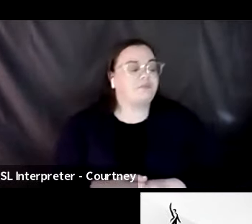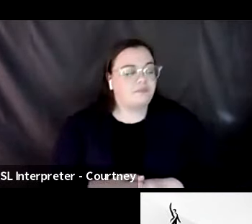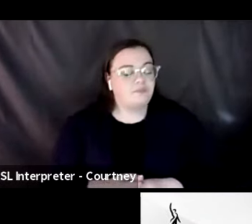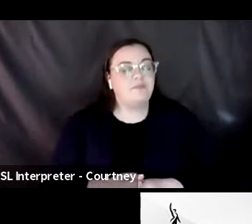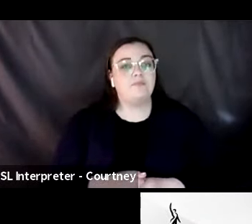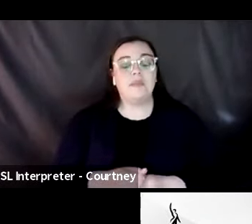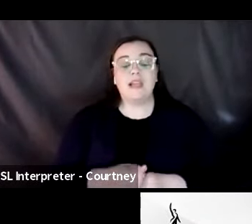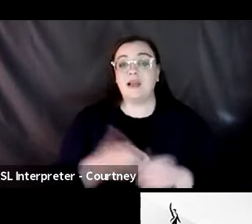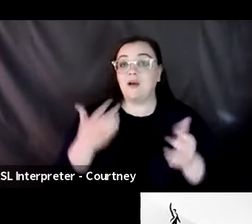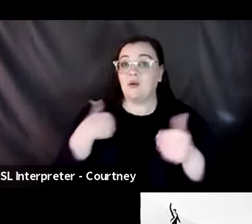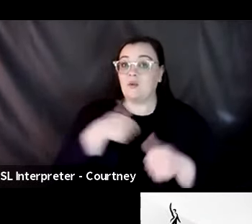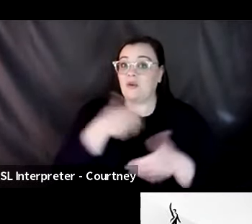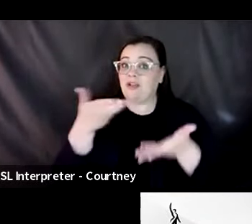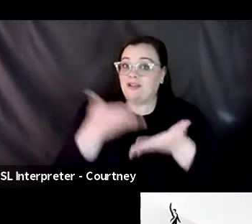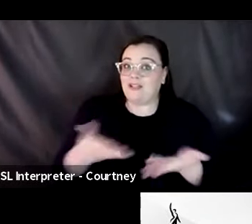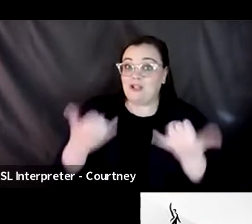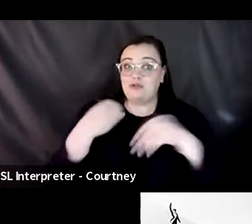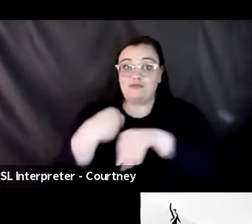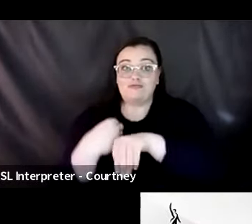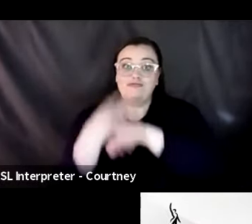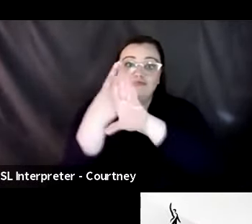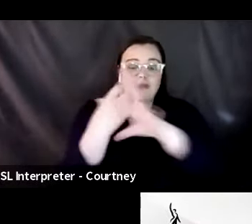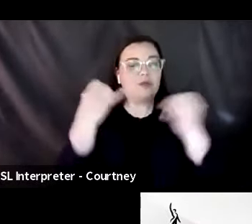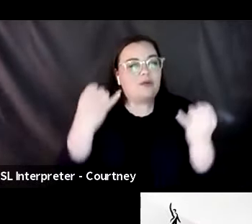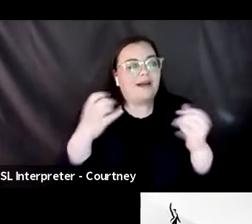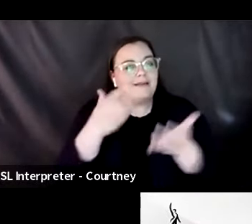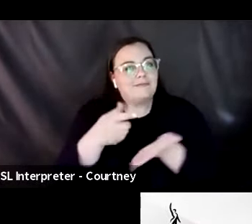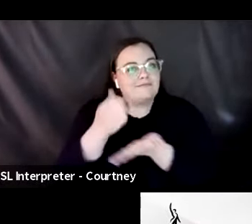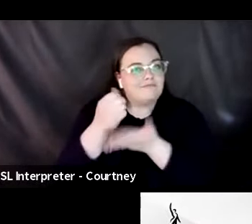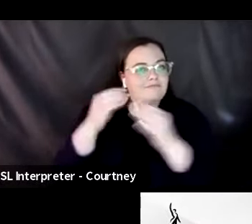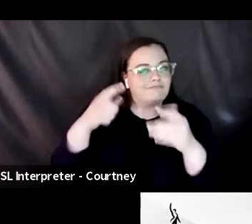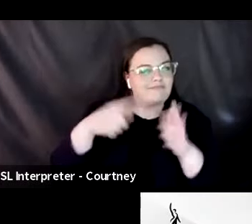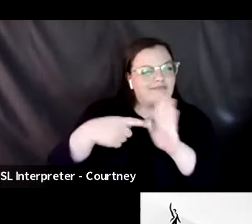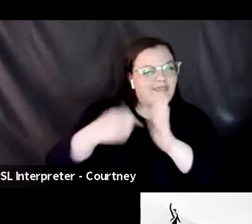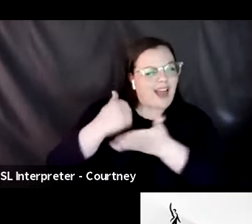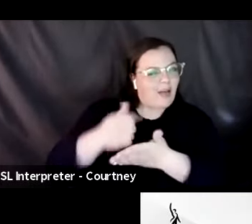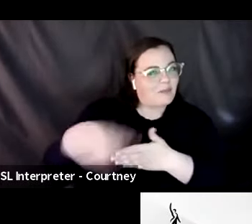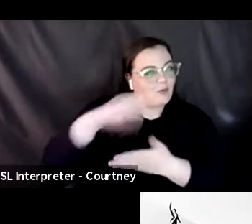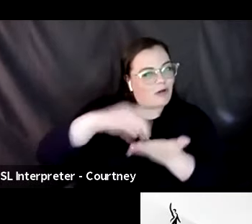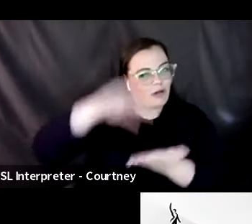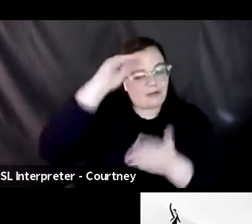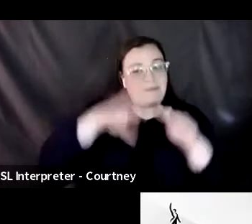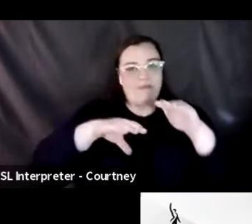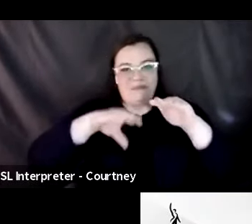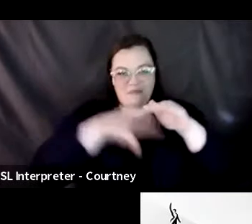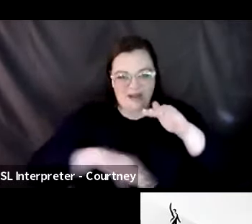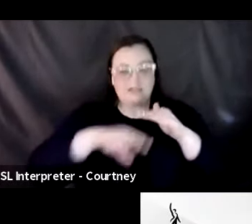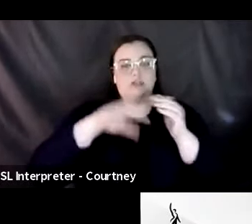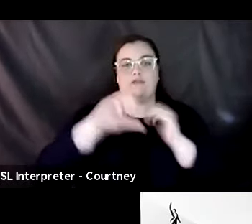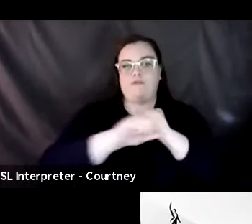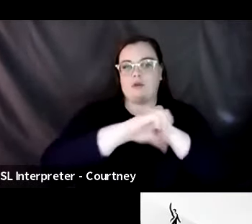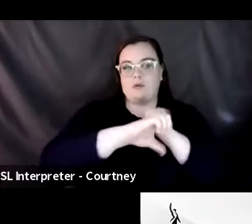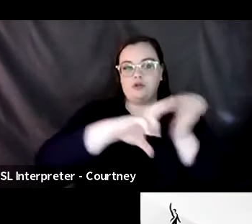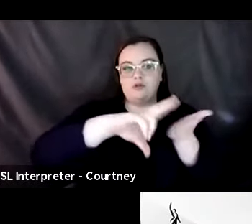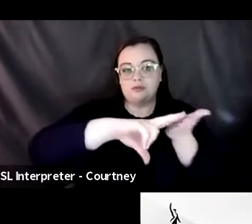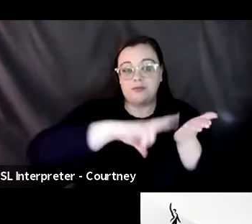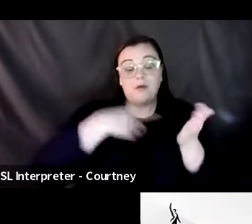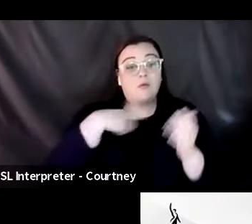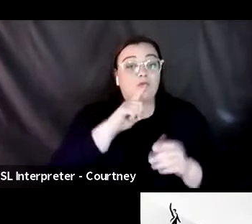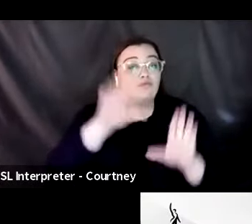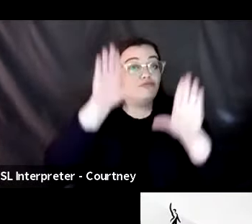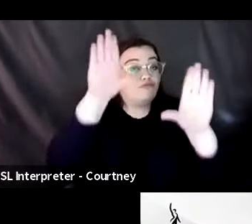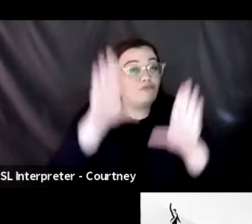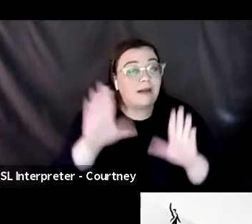here today to help you learn the basics of SAG-AFTRA's commercial contracts. We have an informative presentation put together for you that's